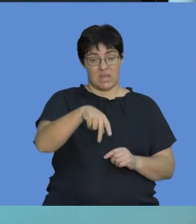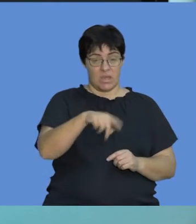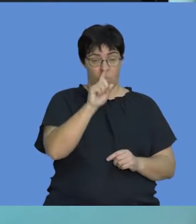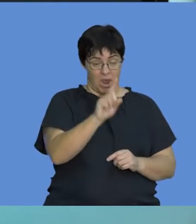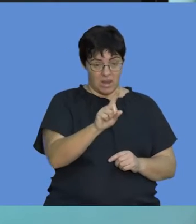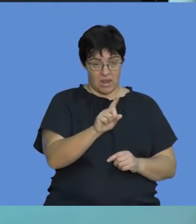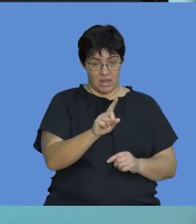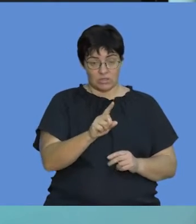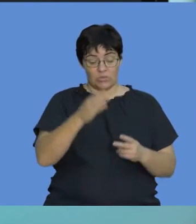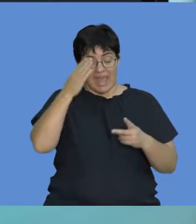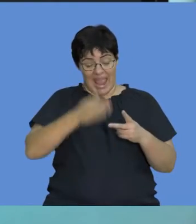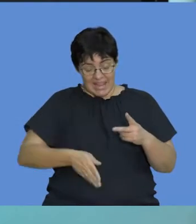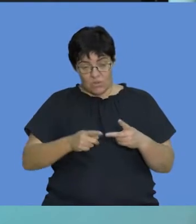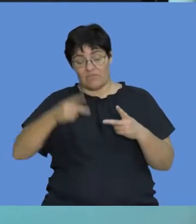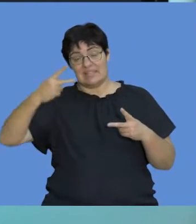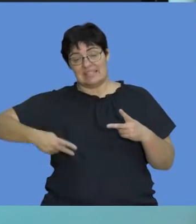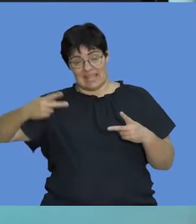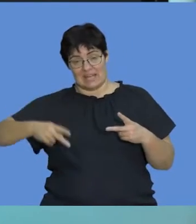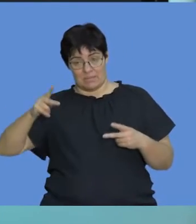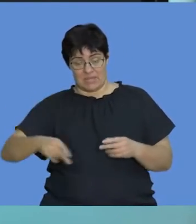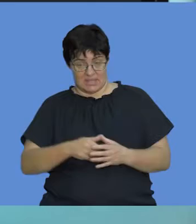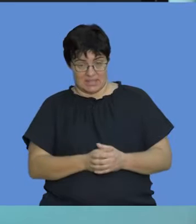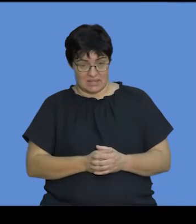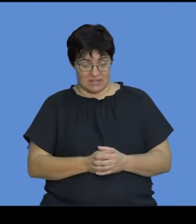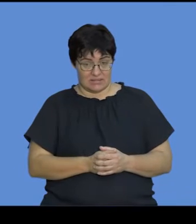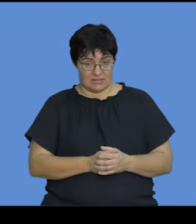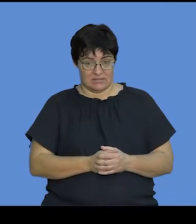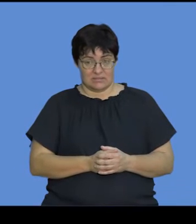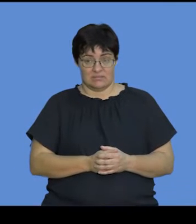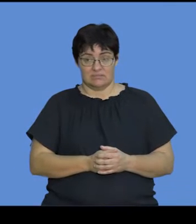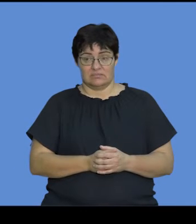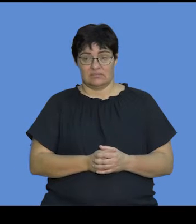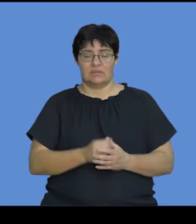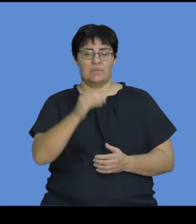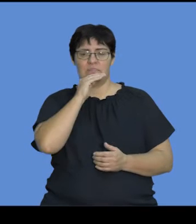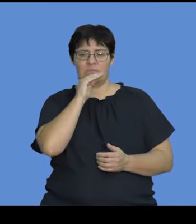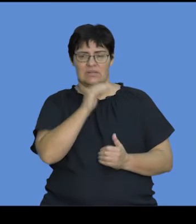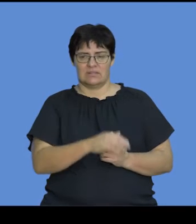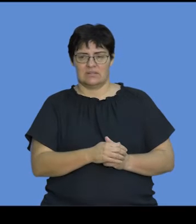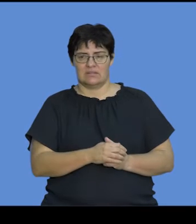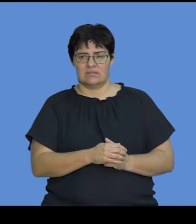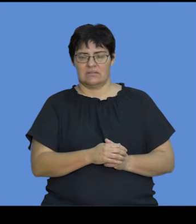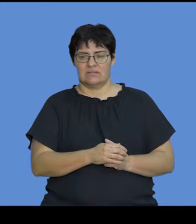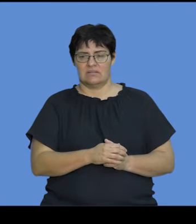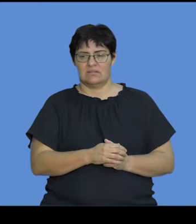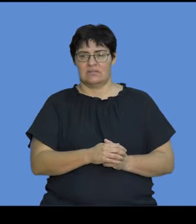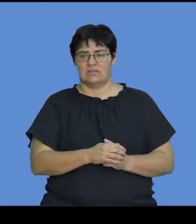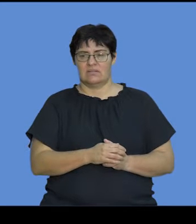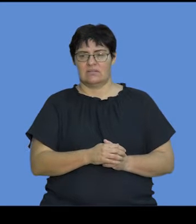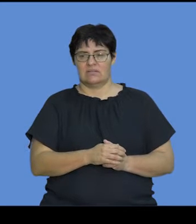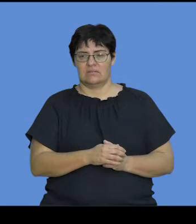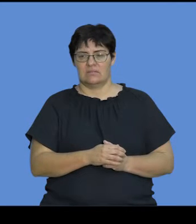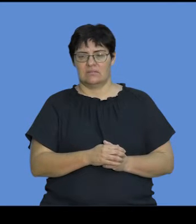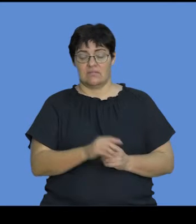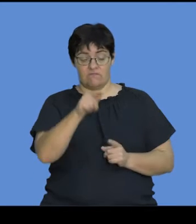the end of the second momentum. In other words, oops, no, let's use that one. It goes from